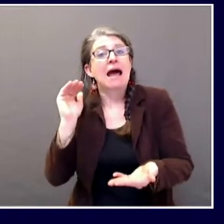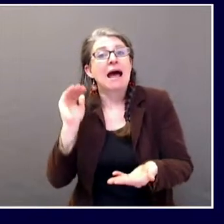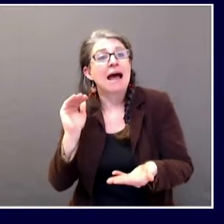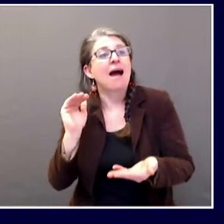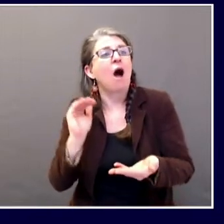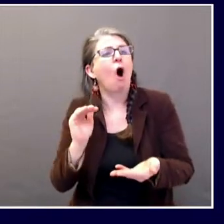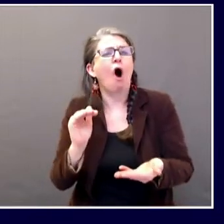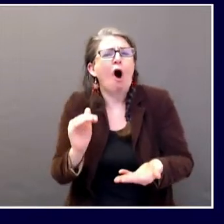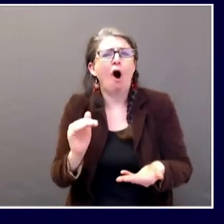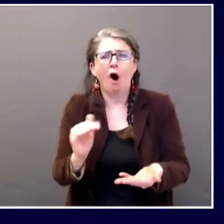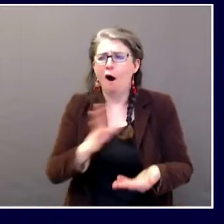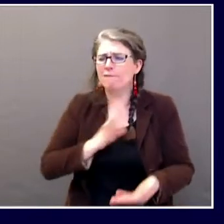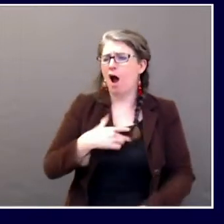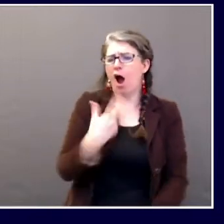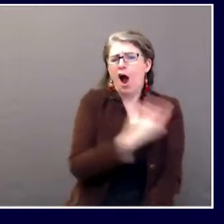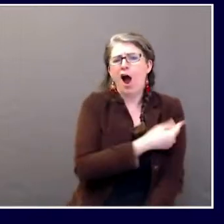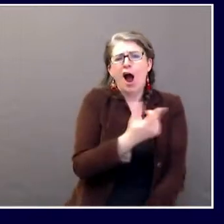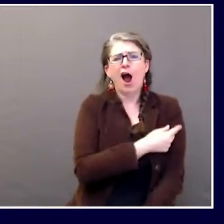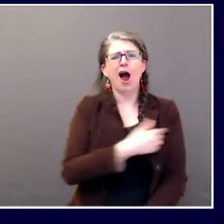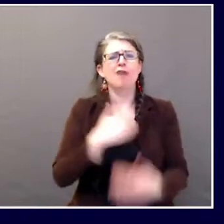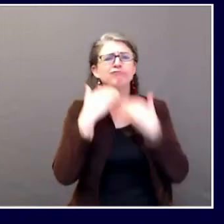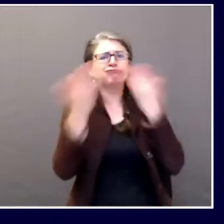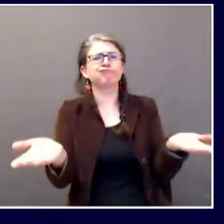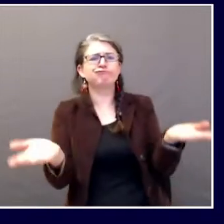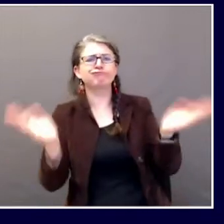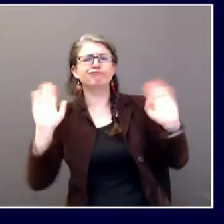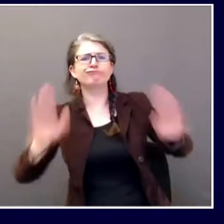that there could be more infections. And the